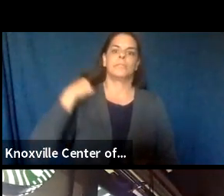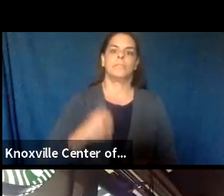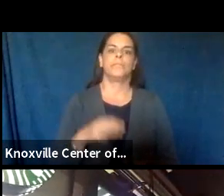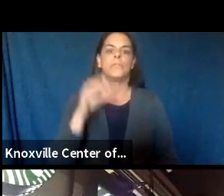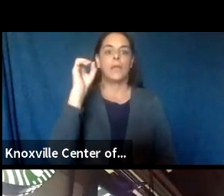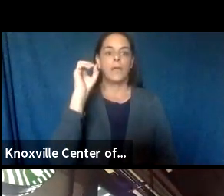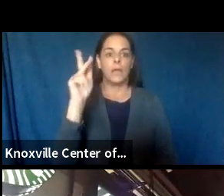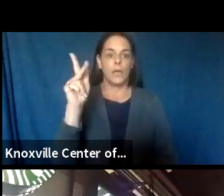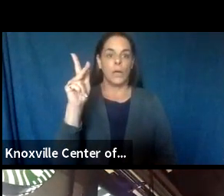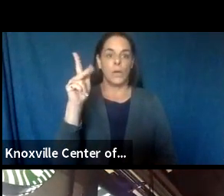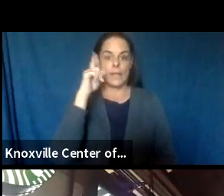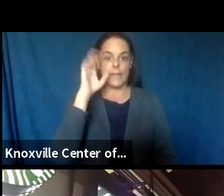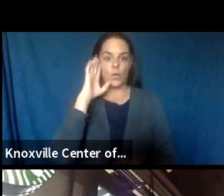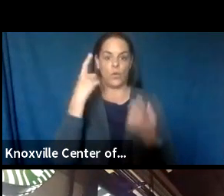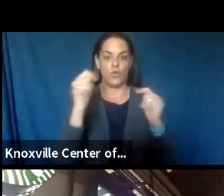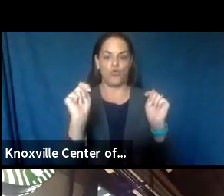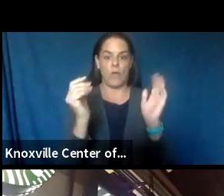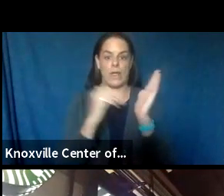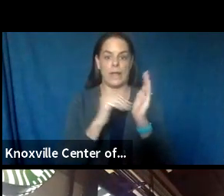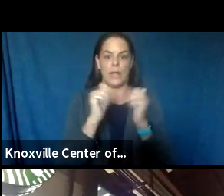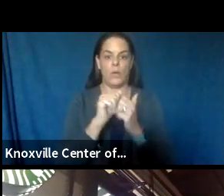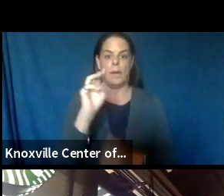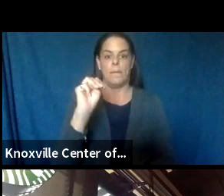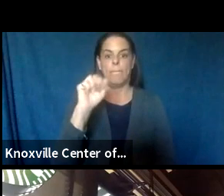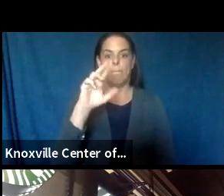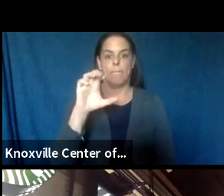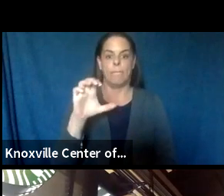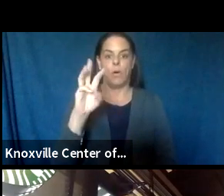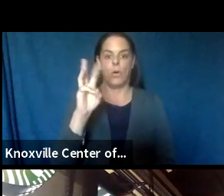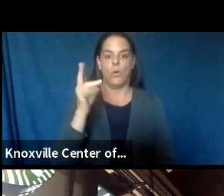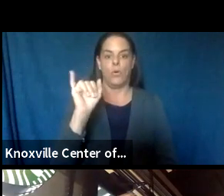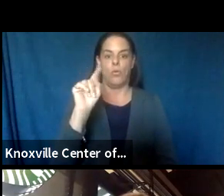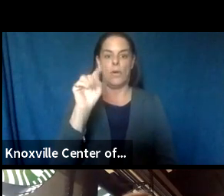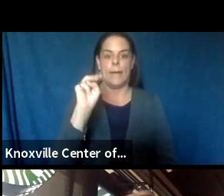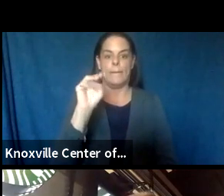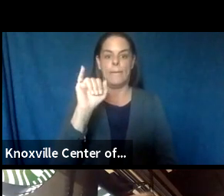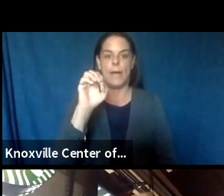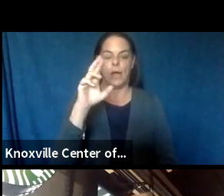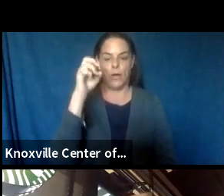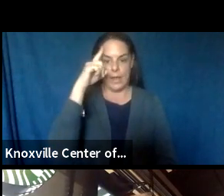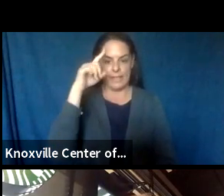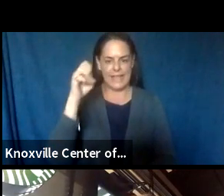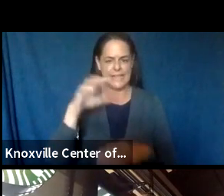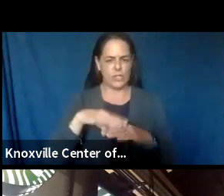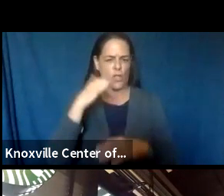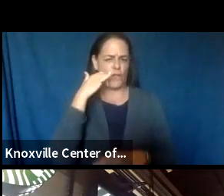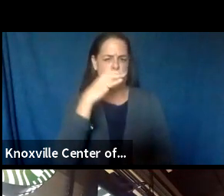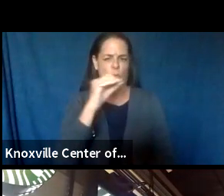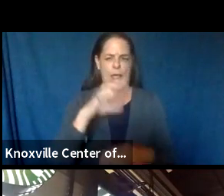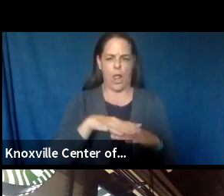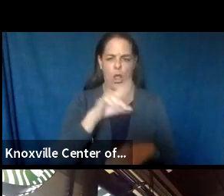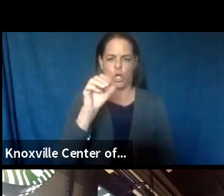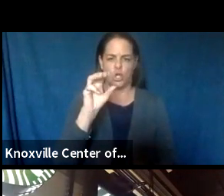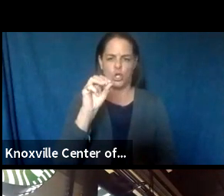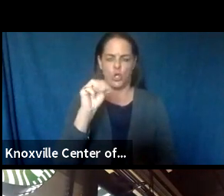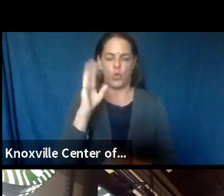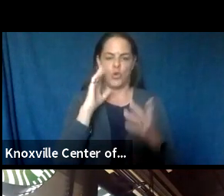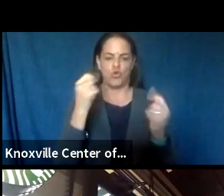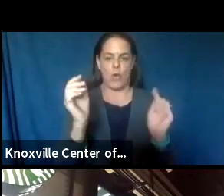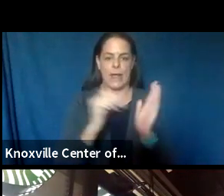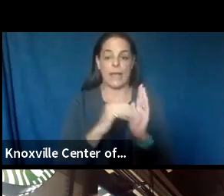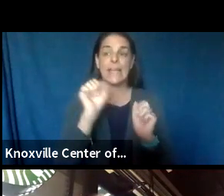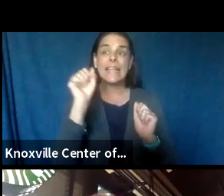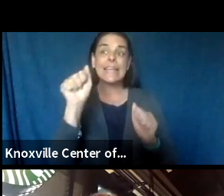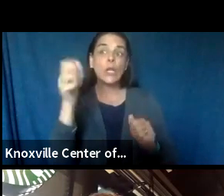All right, I think we're going to try again with Mark Whitmire. I believe we have him on Zoom and on the phone. So let's try that again. Yes, can you hear me